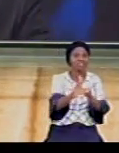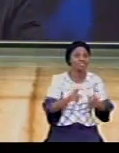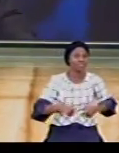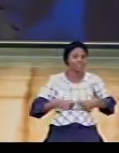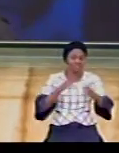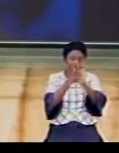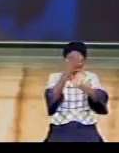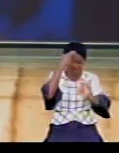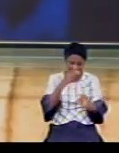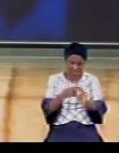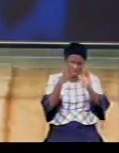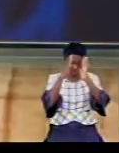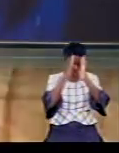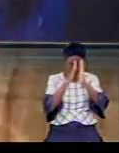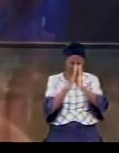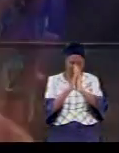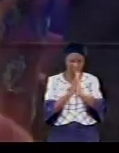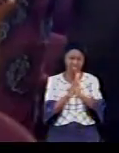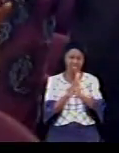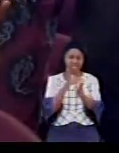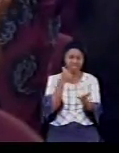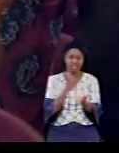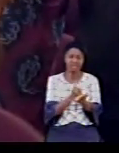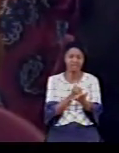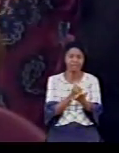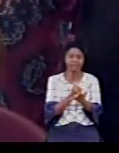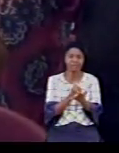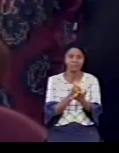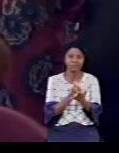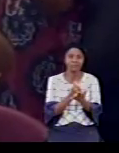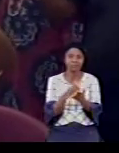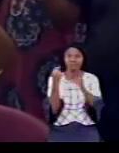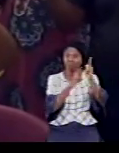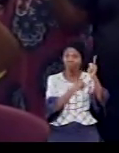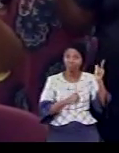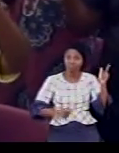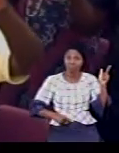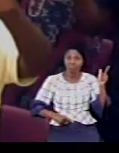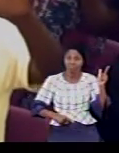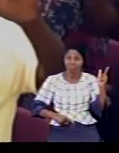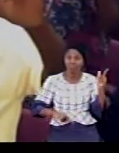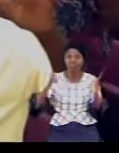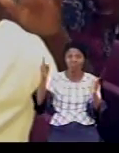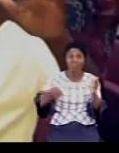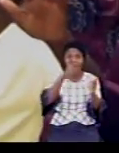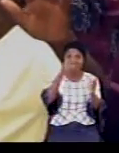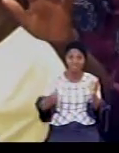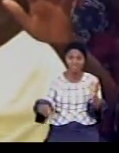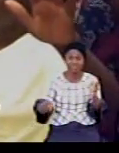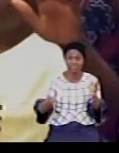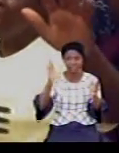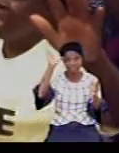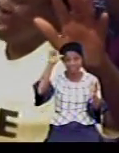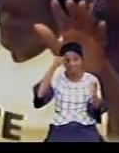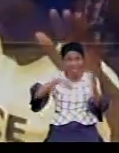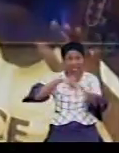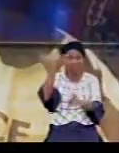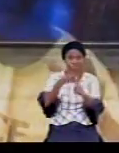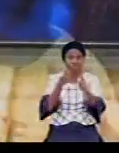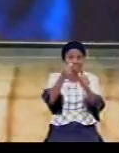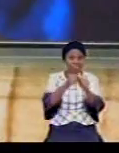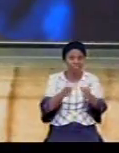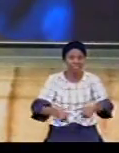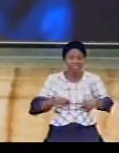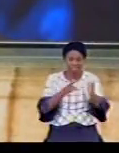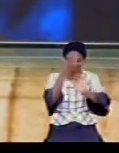life in Jesus' name. The Lord cancel rebellion from every life. Give